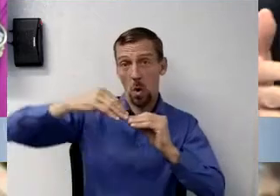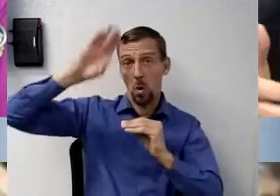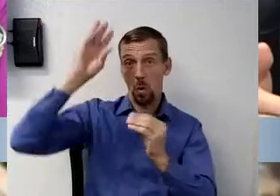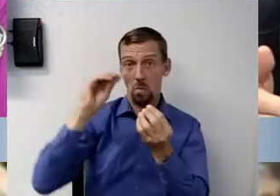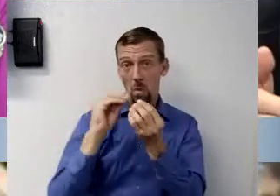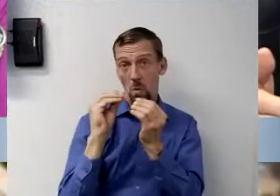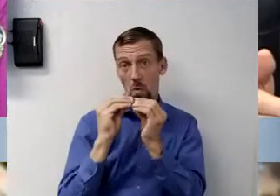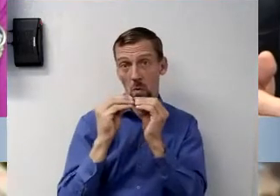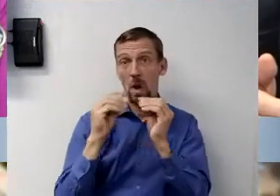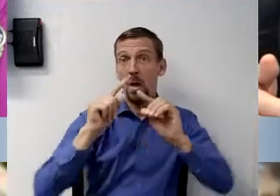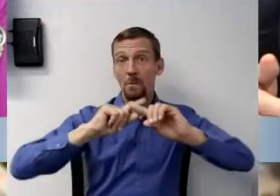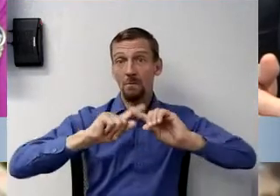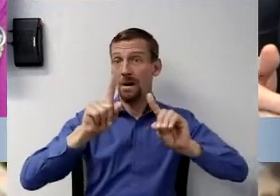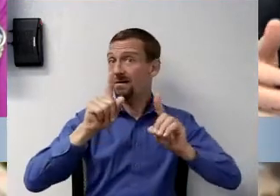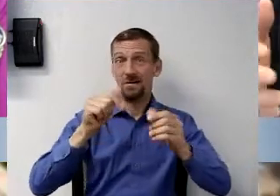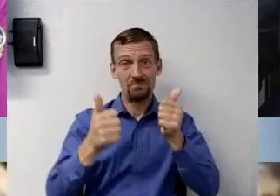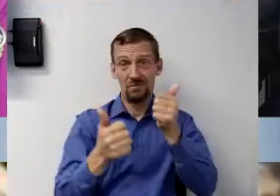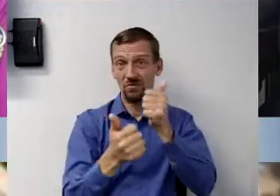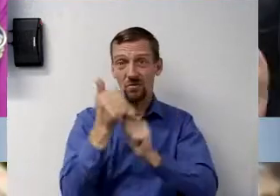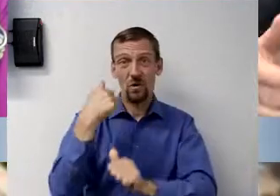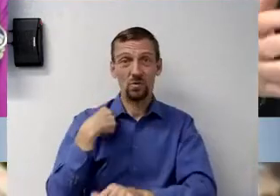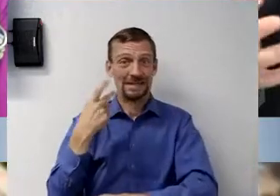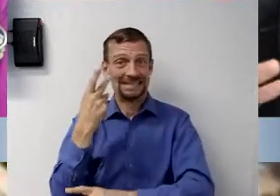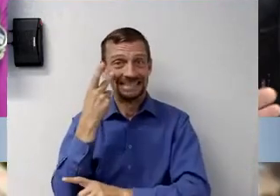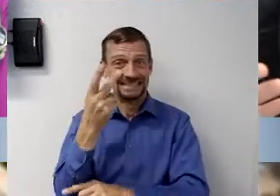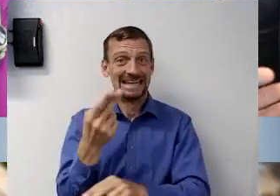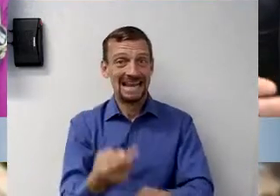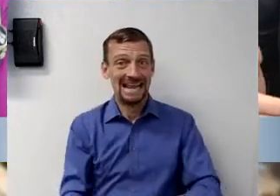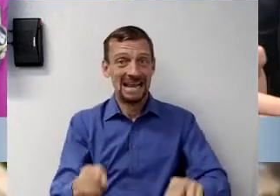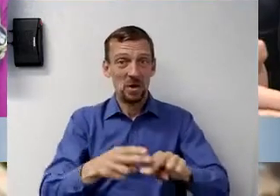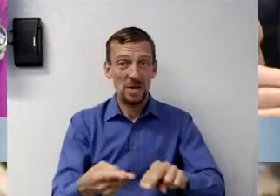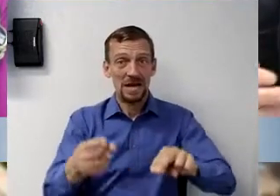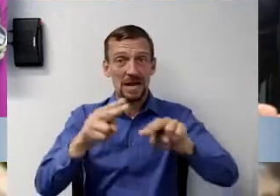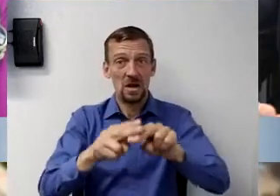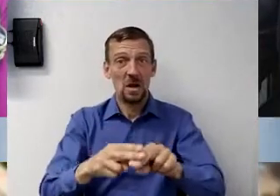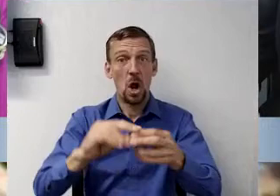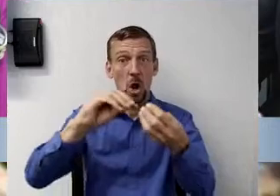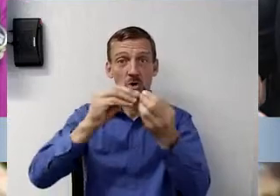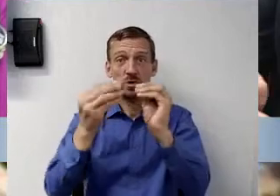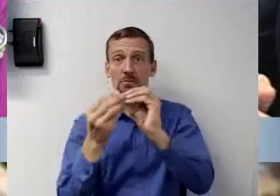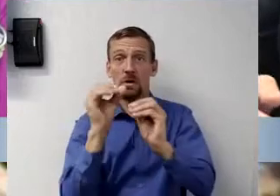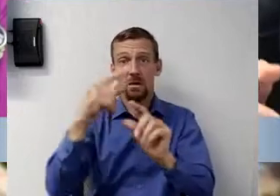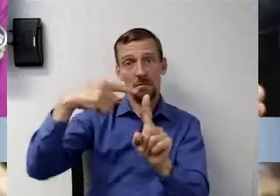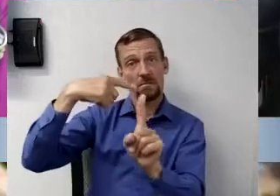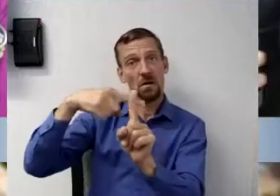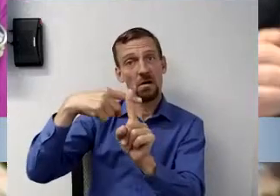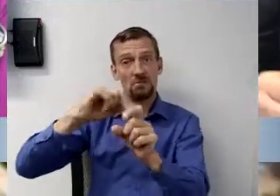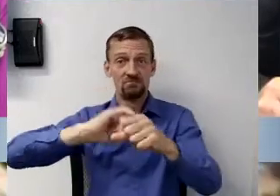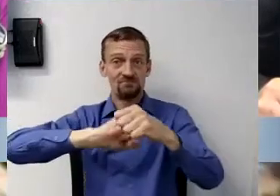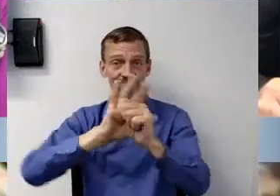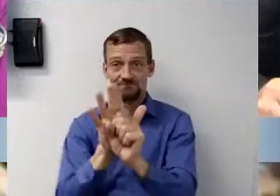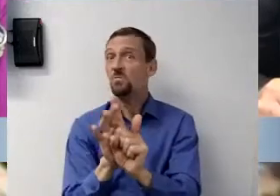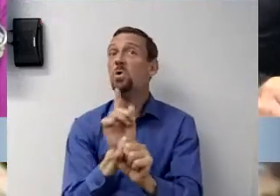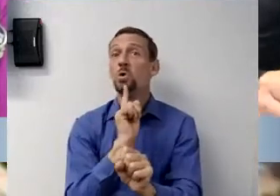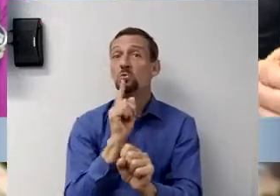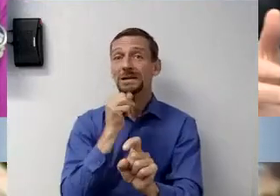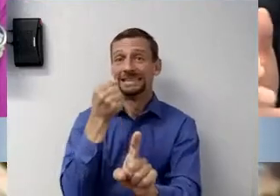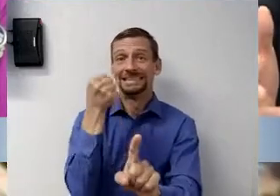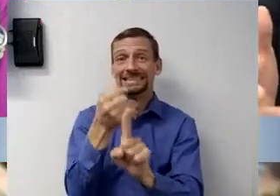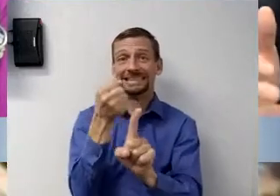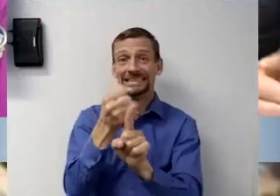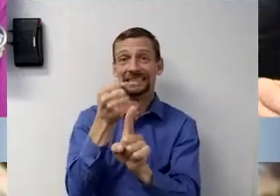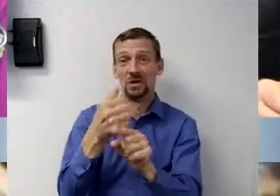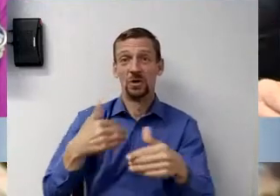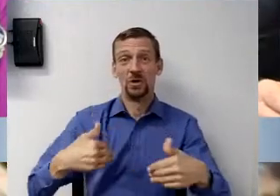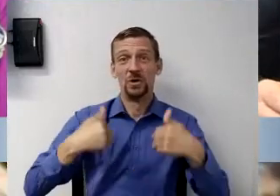again across the nation is that increasing number of positive cases appears to really be breaking out in